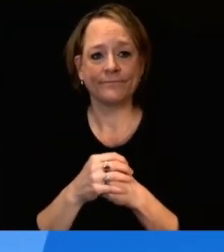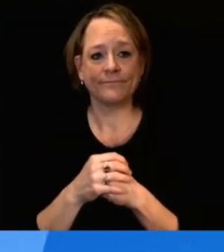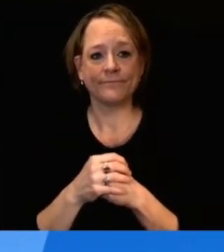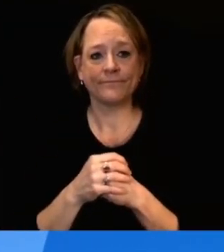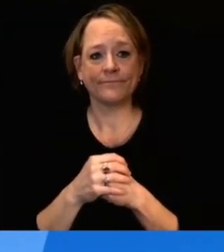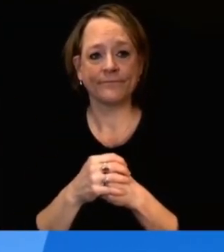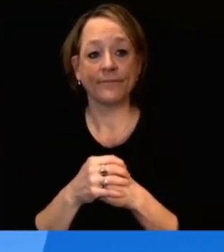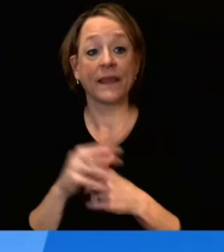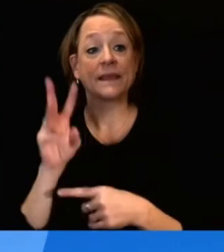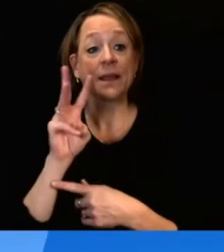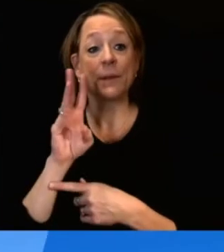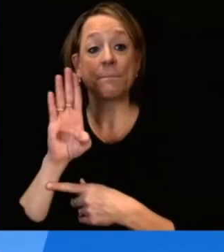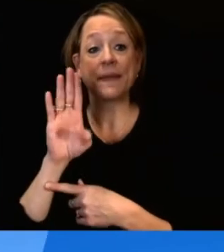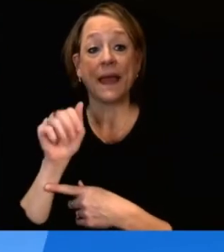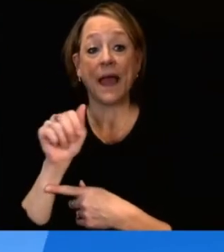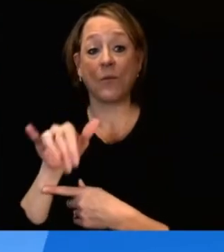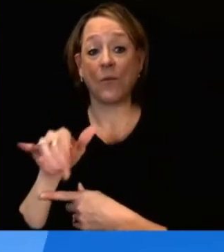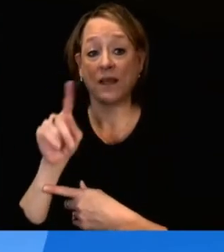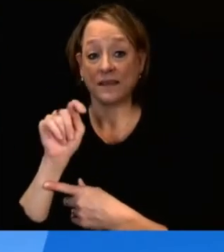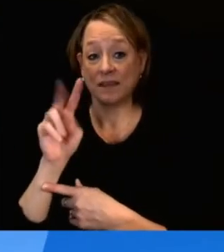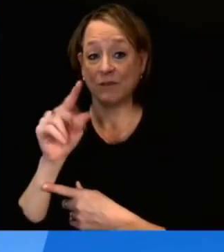Annie.